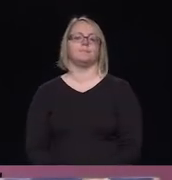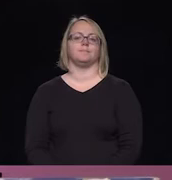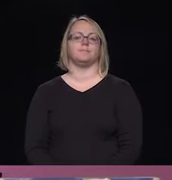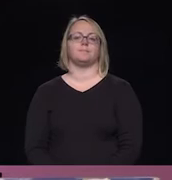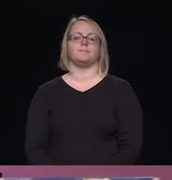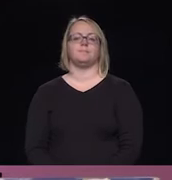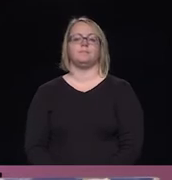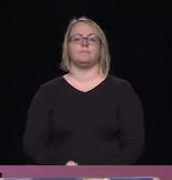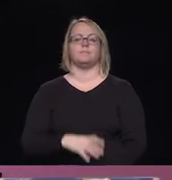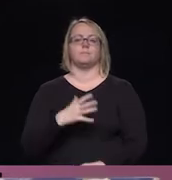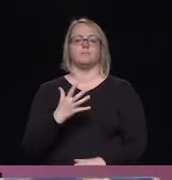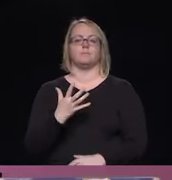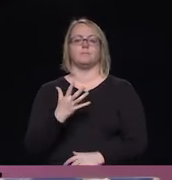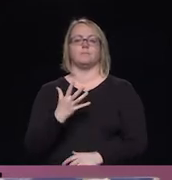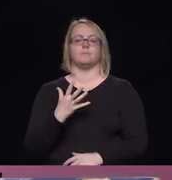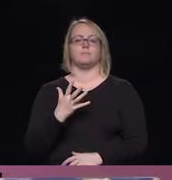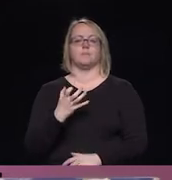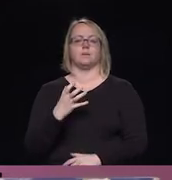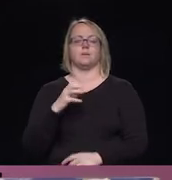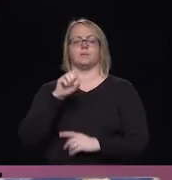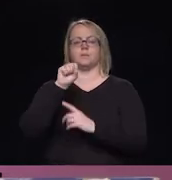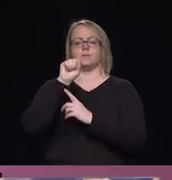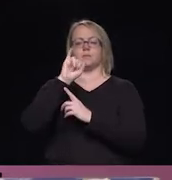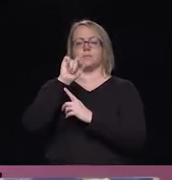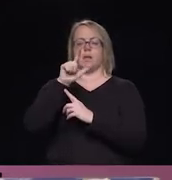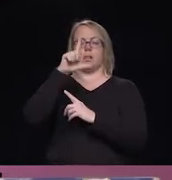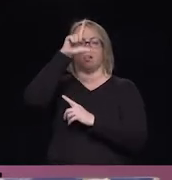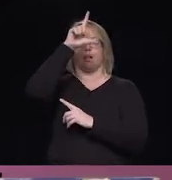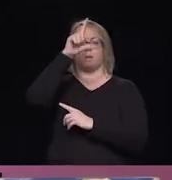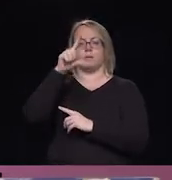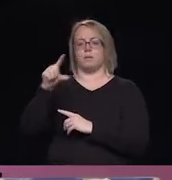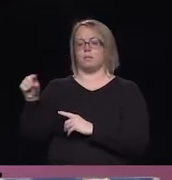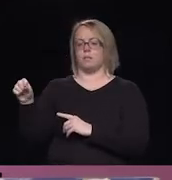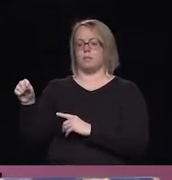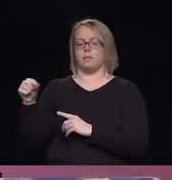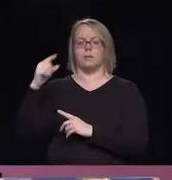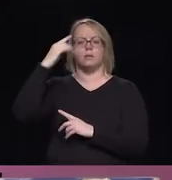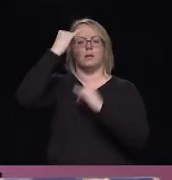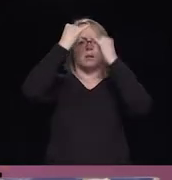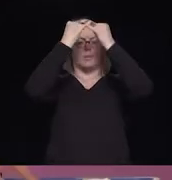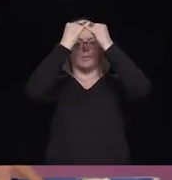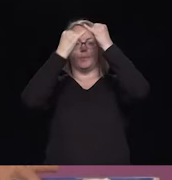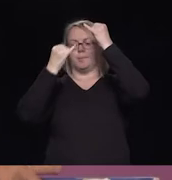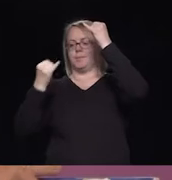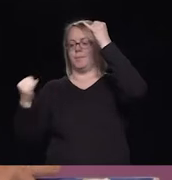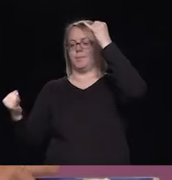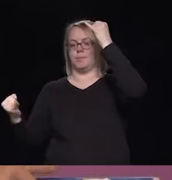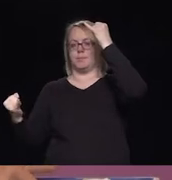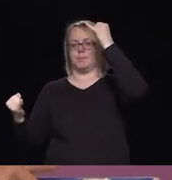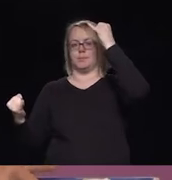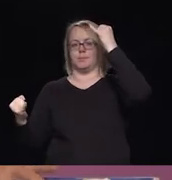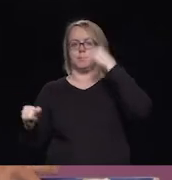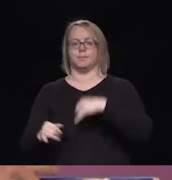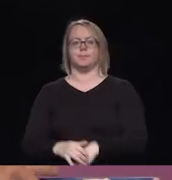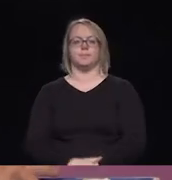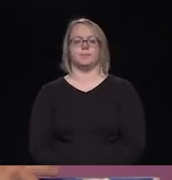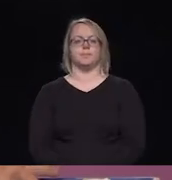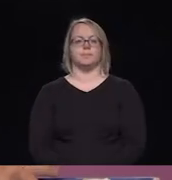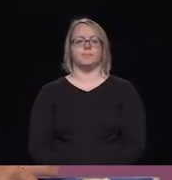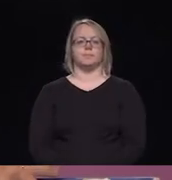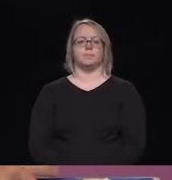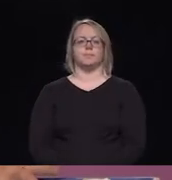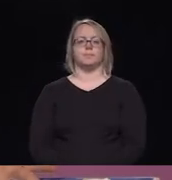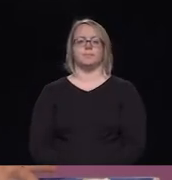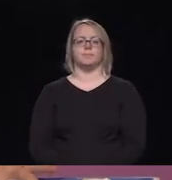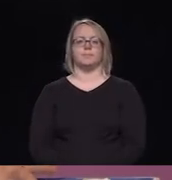lines. Now this part you do want to make skinny. It starts from the top of the